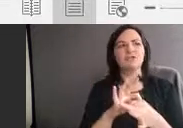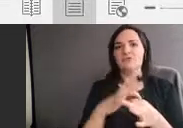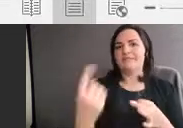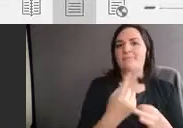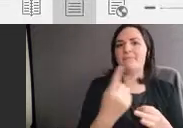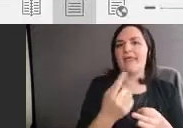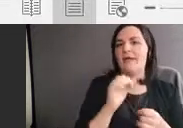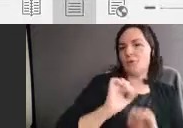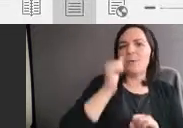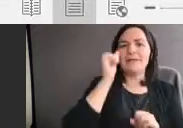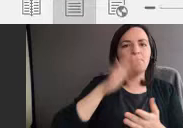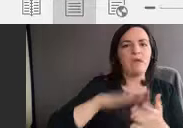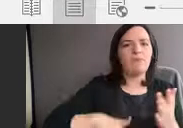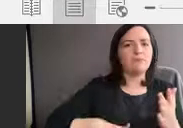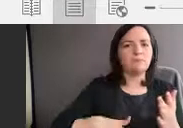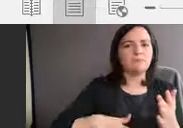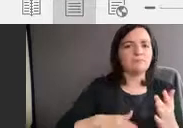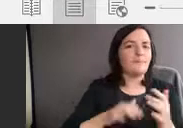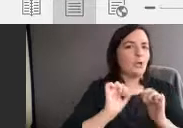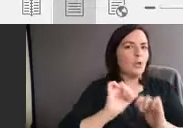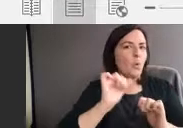own experience in education.